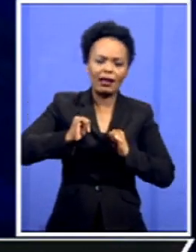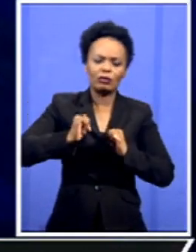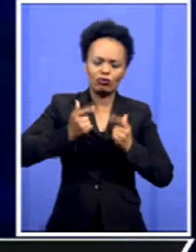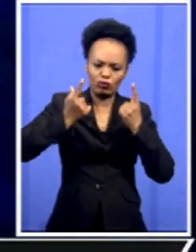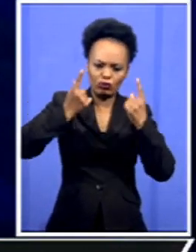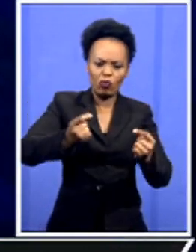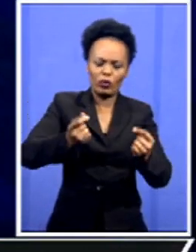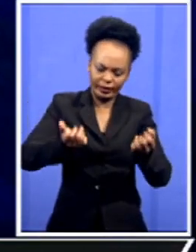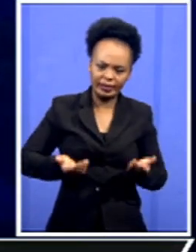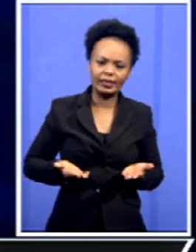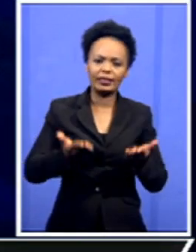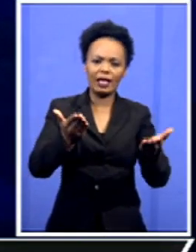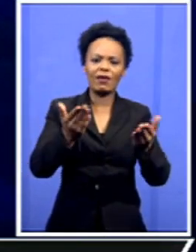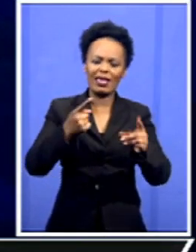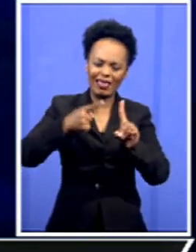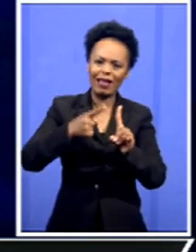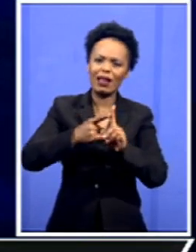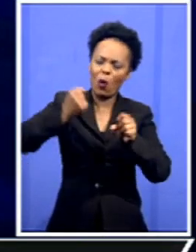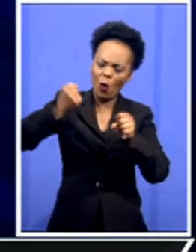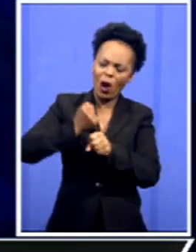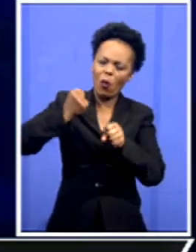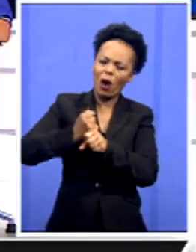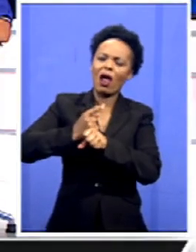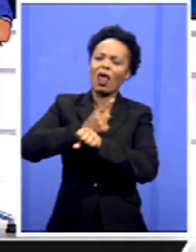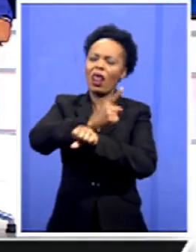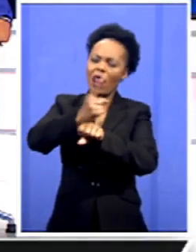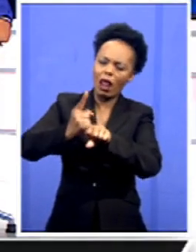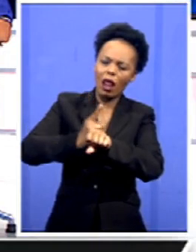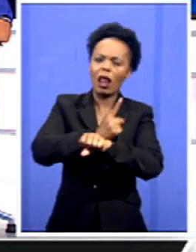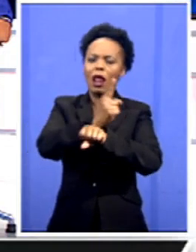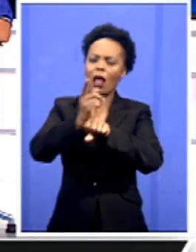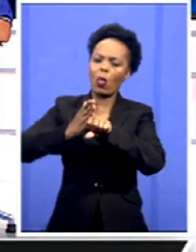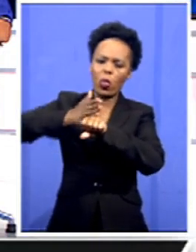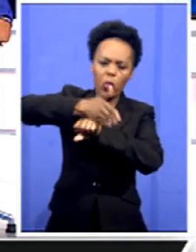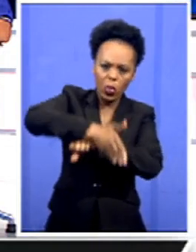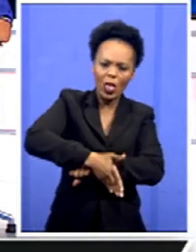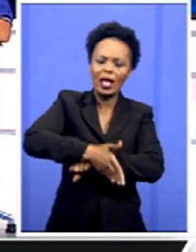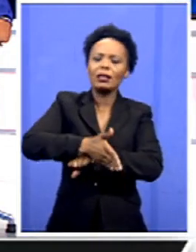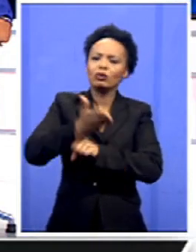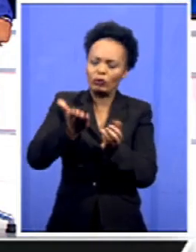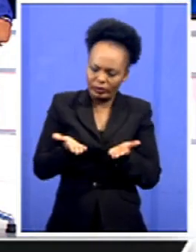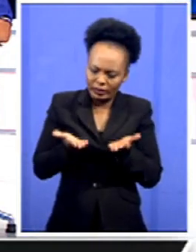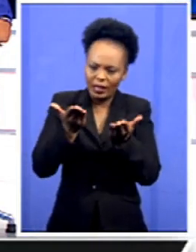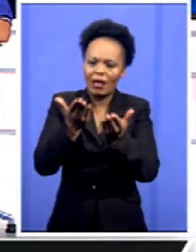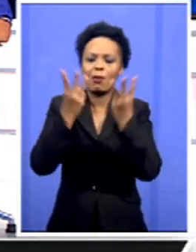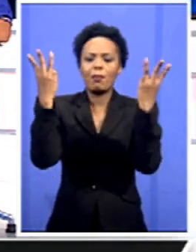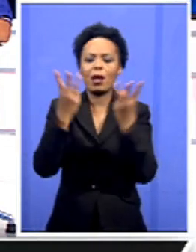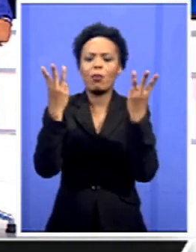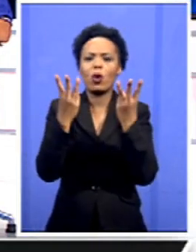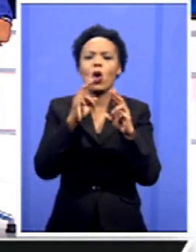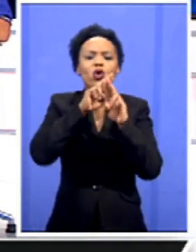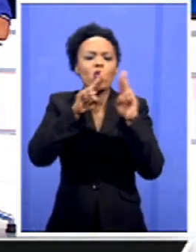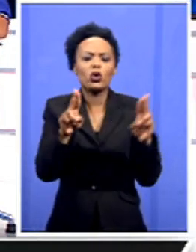working 24/7, and he goes out of his way to satisfy not just